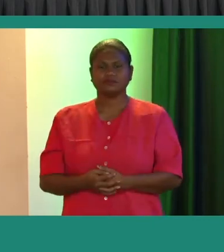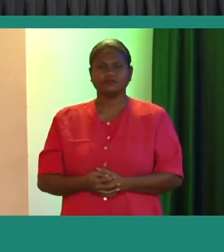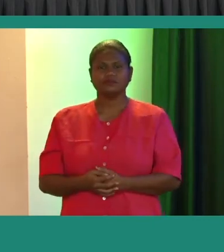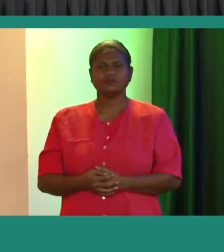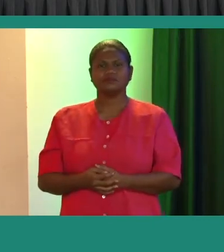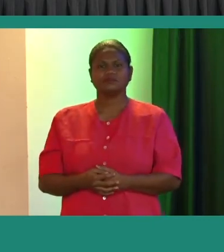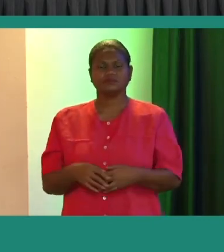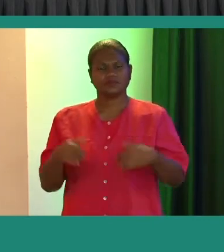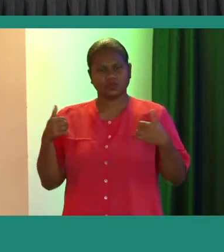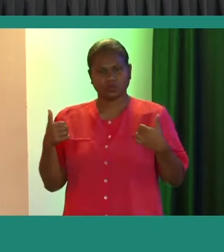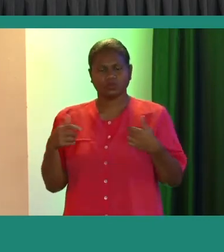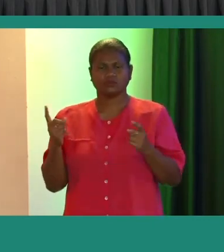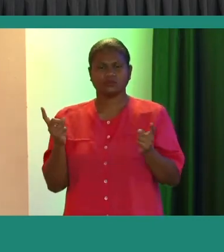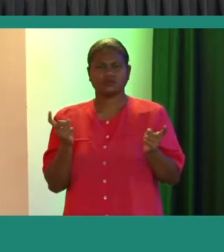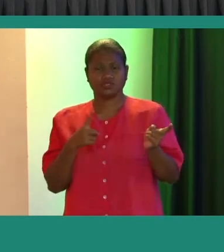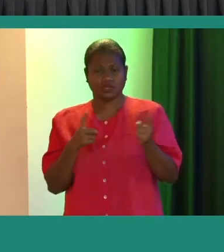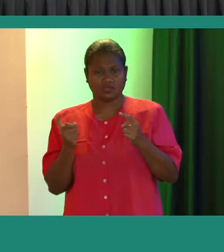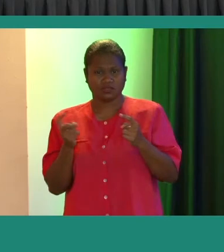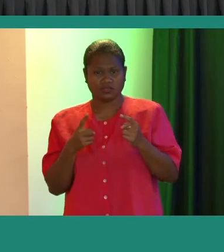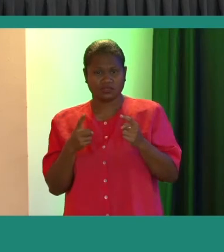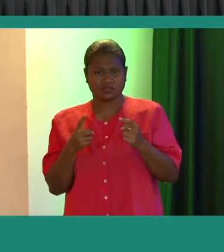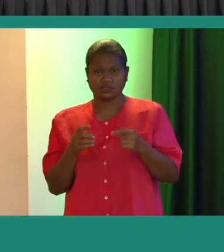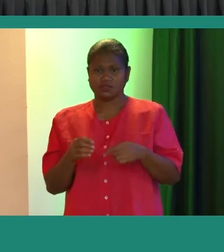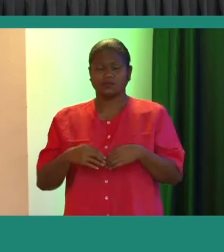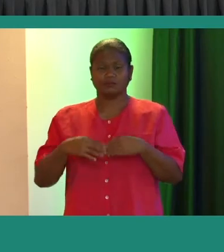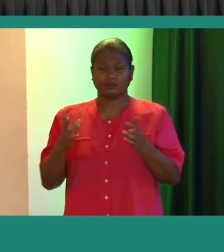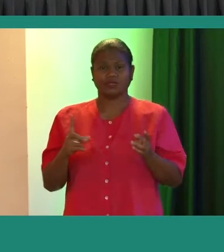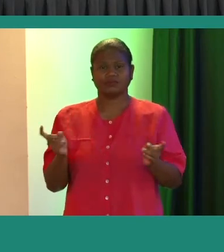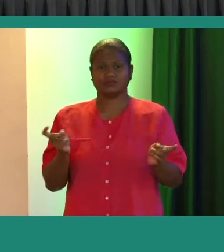challenge to have that